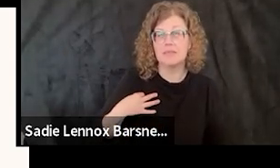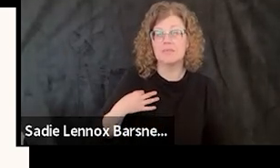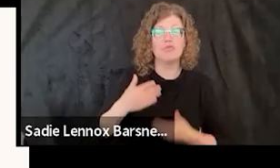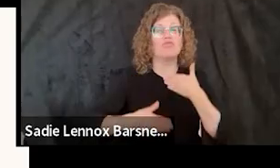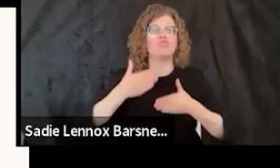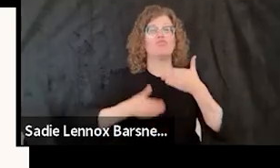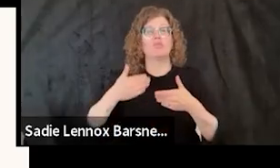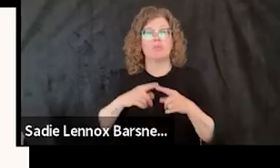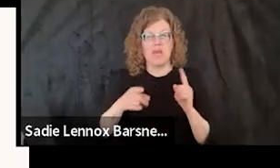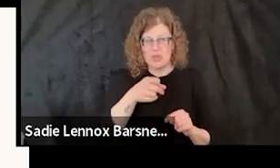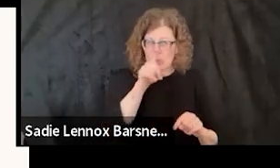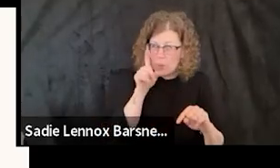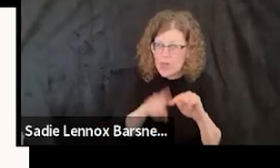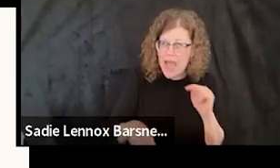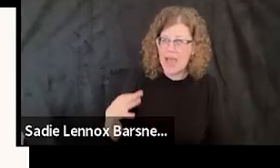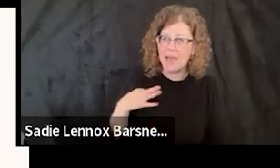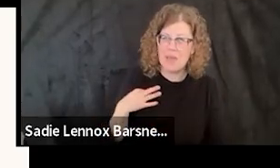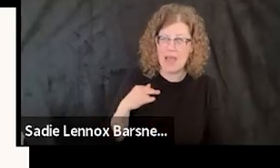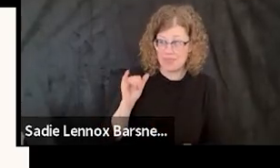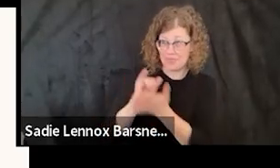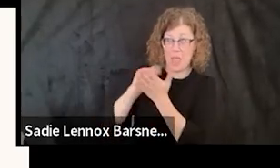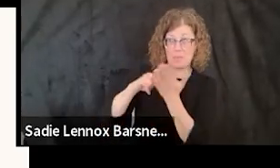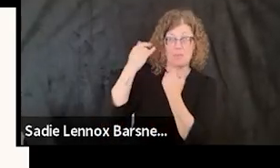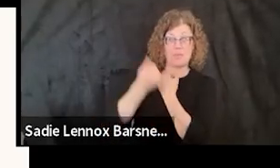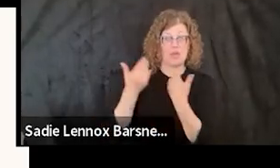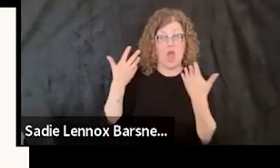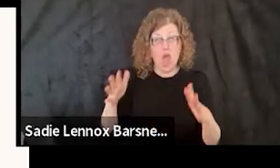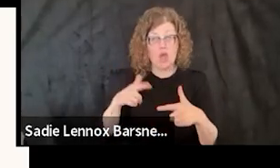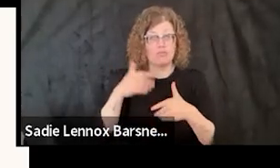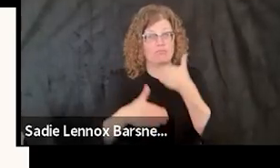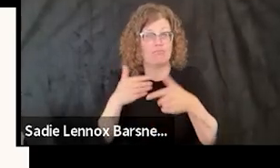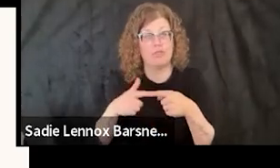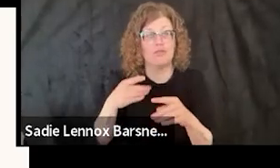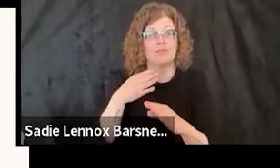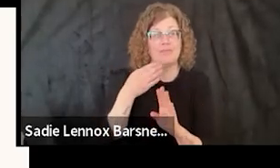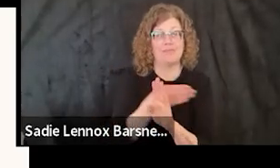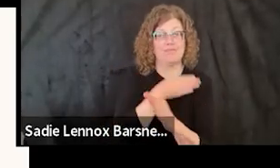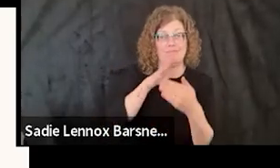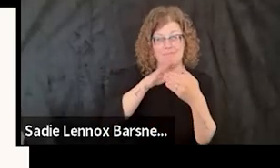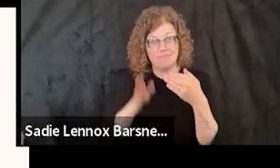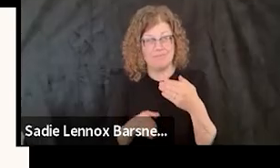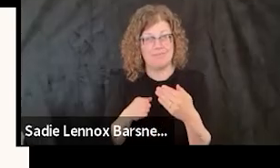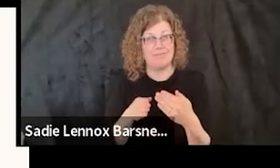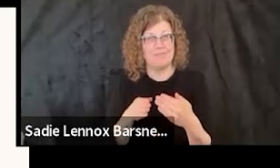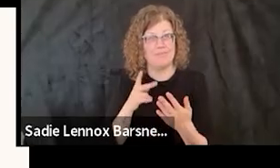for a project that will be fully complete before the program deadline of May 13th,